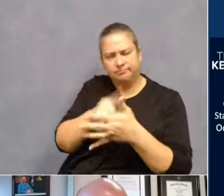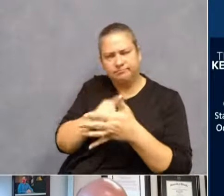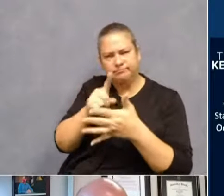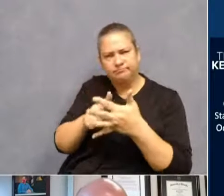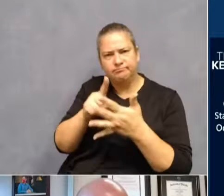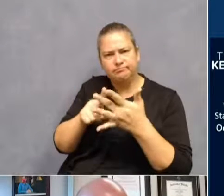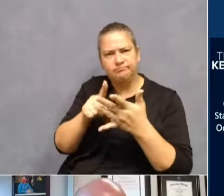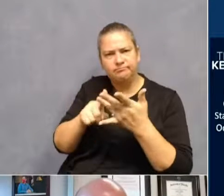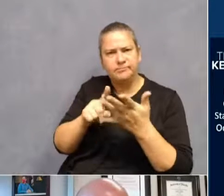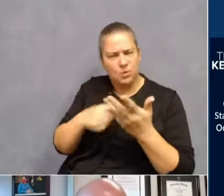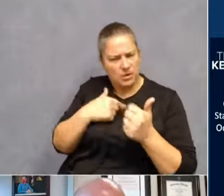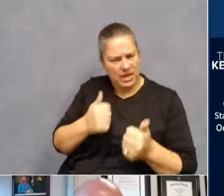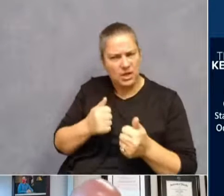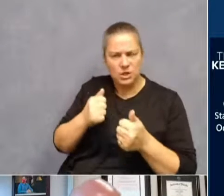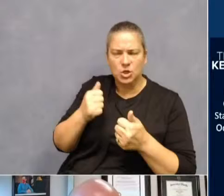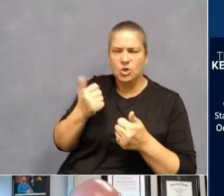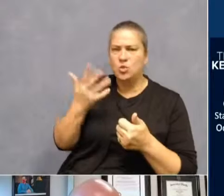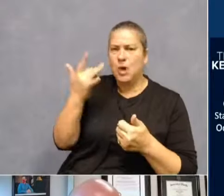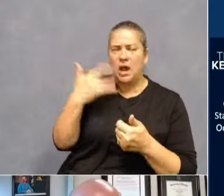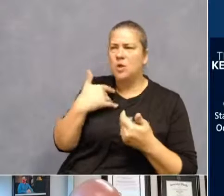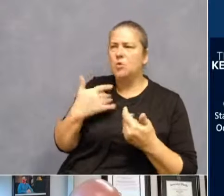keep the disease from surging